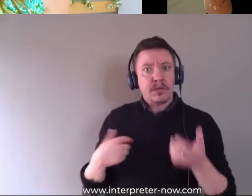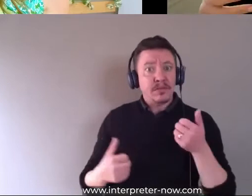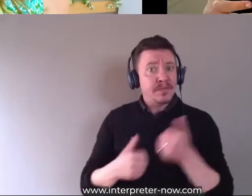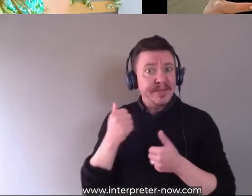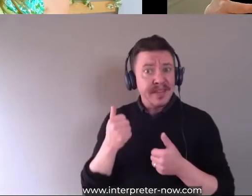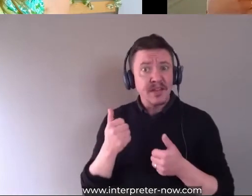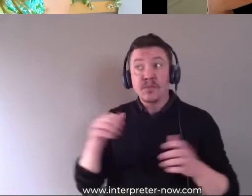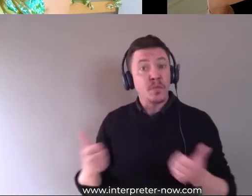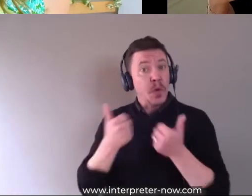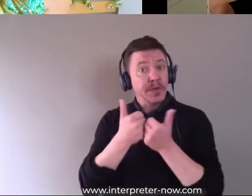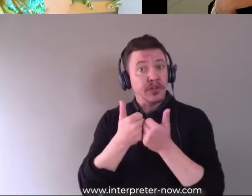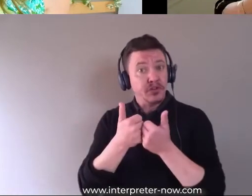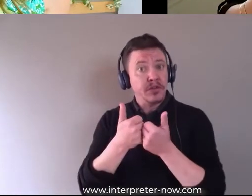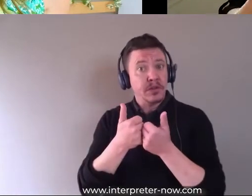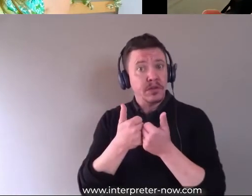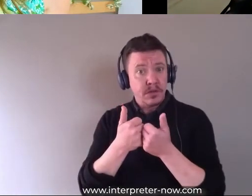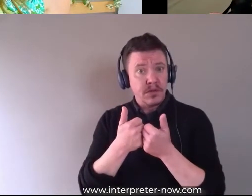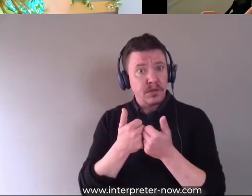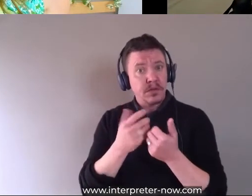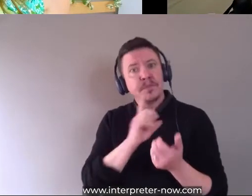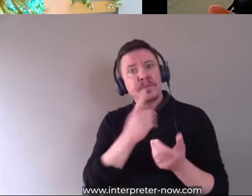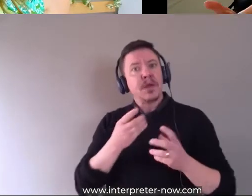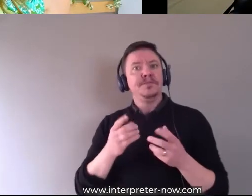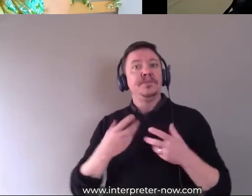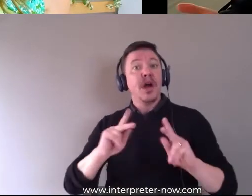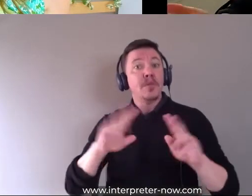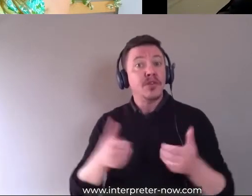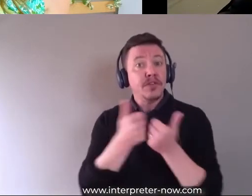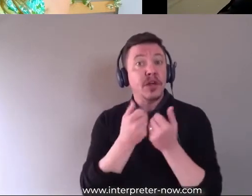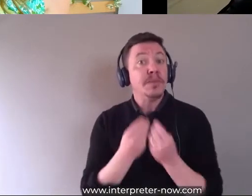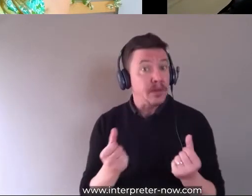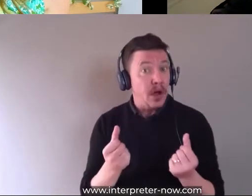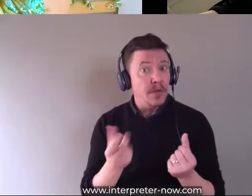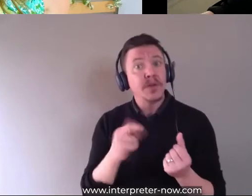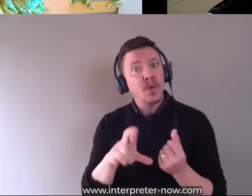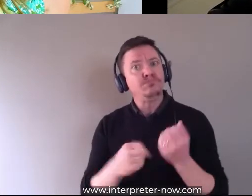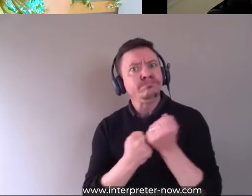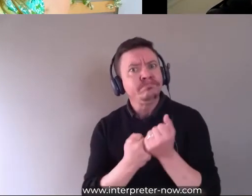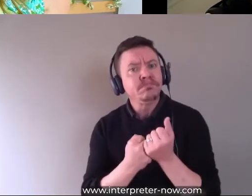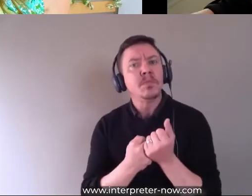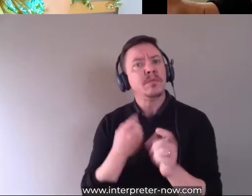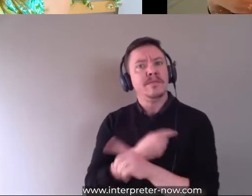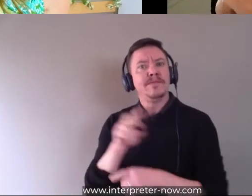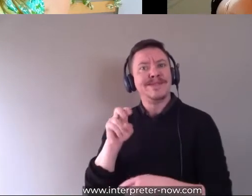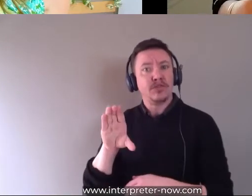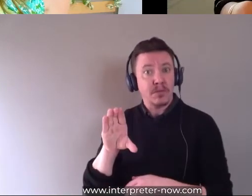the challenges or the opportunity for challenges to be solved or supported by venture capitalists are these really heavy,